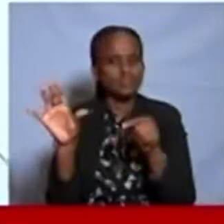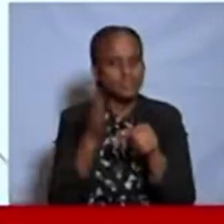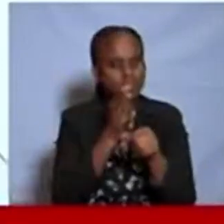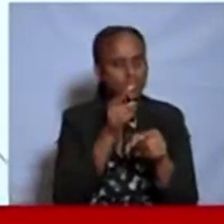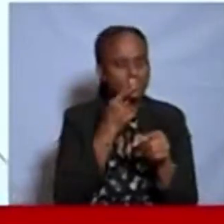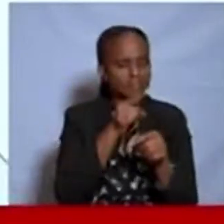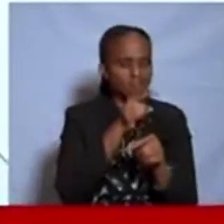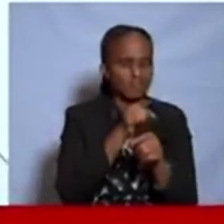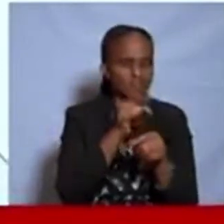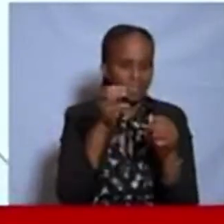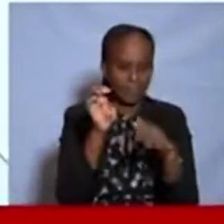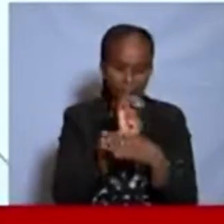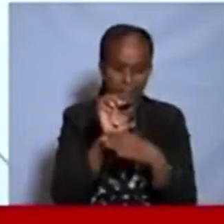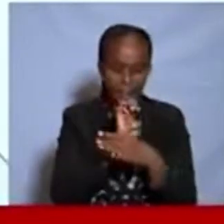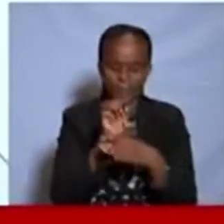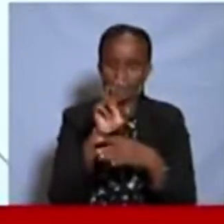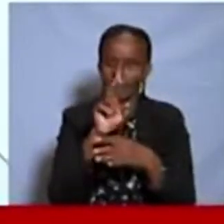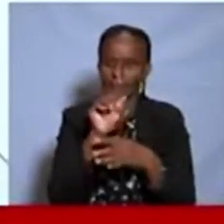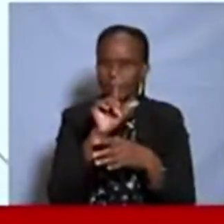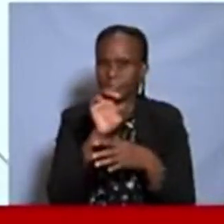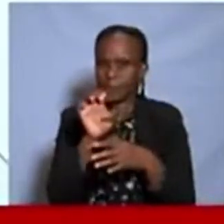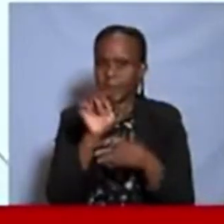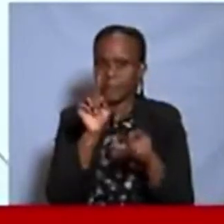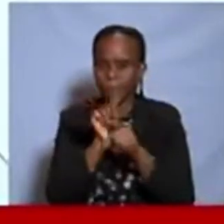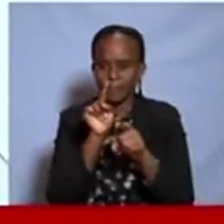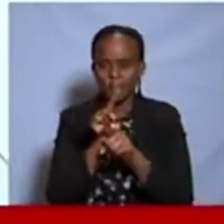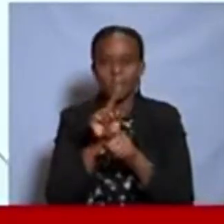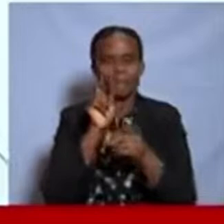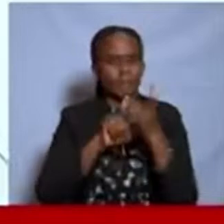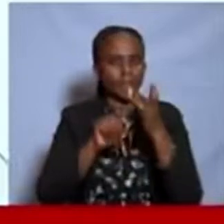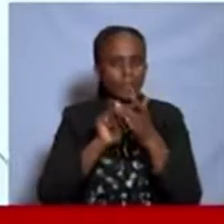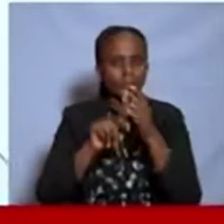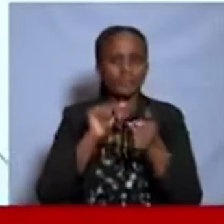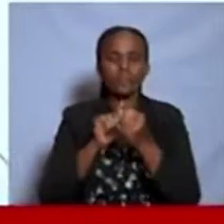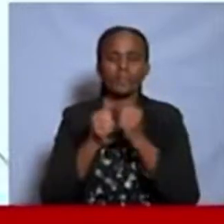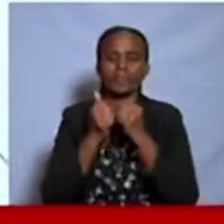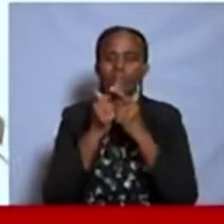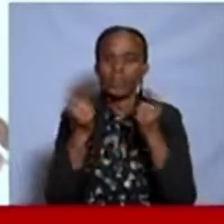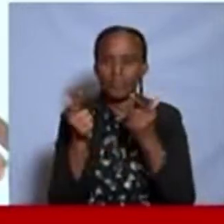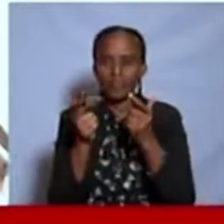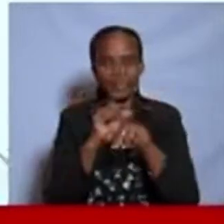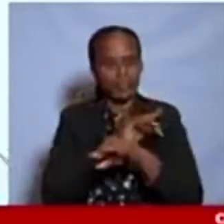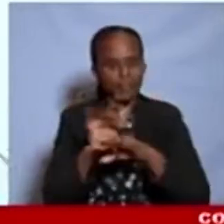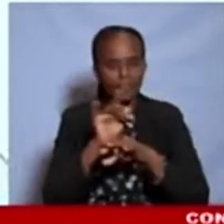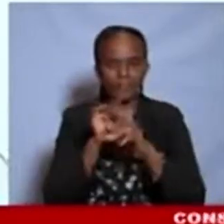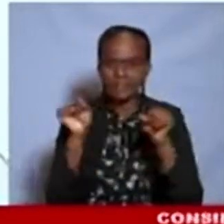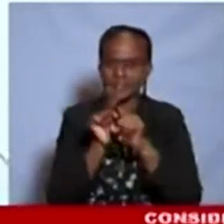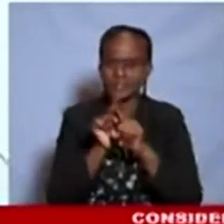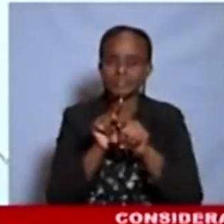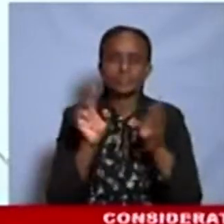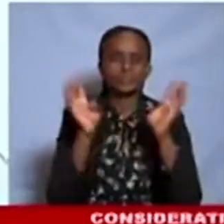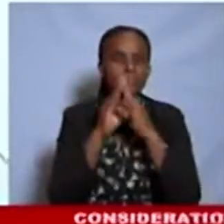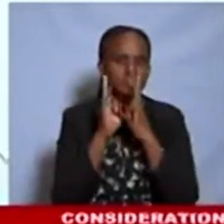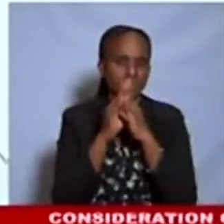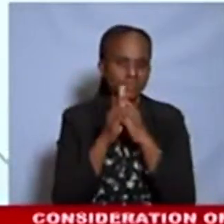people. Evaluation law not done. Rent charges, there are problems. Vacant posts, even remitting.